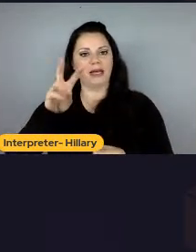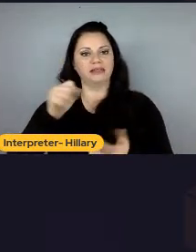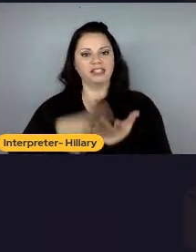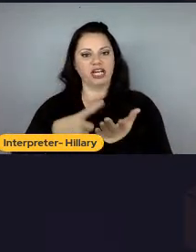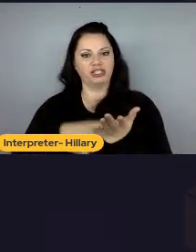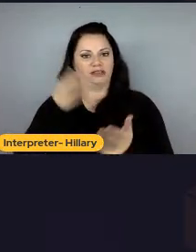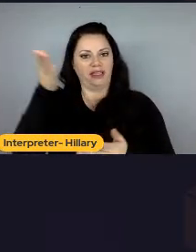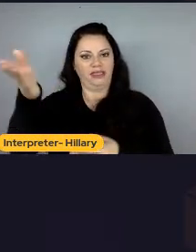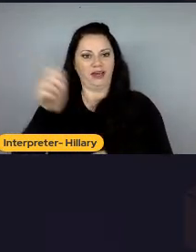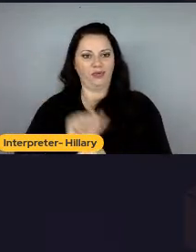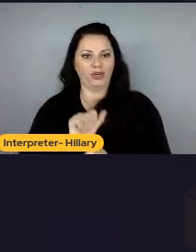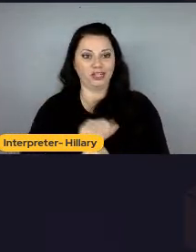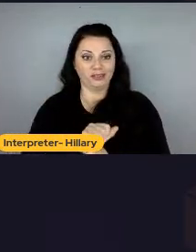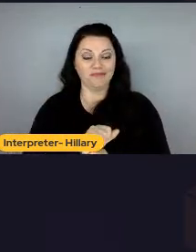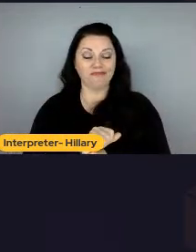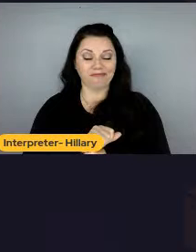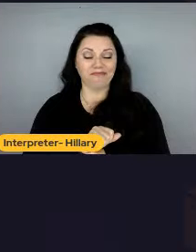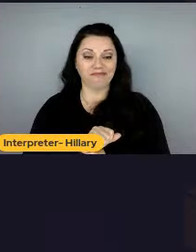work.